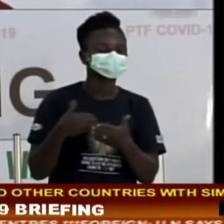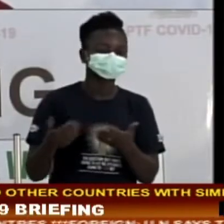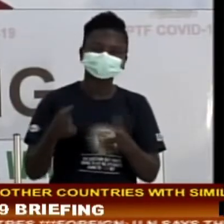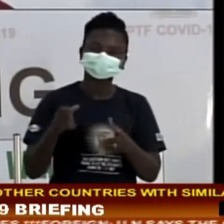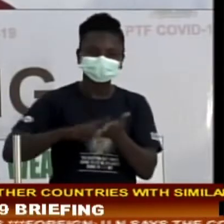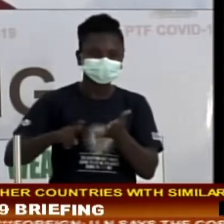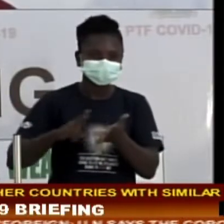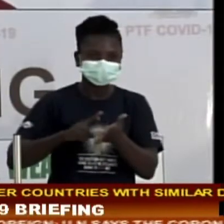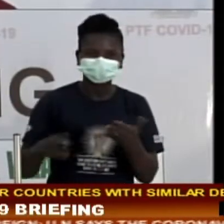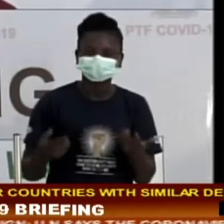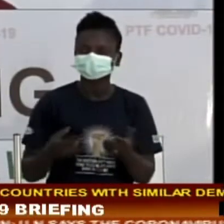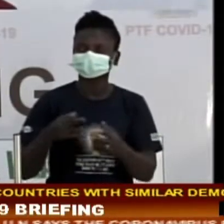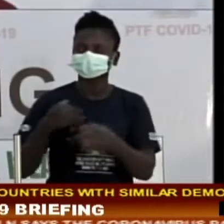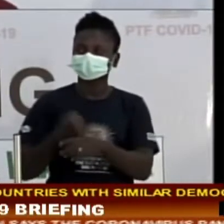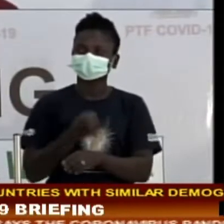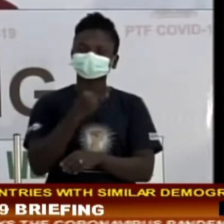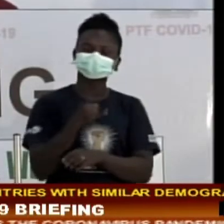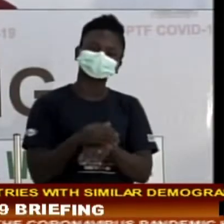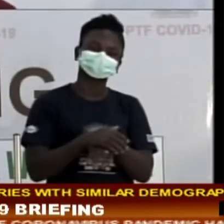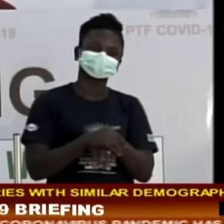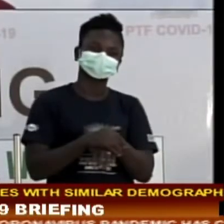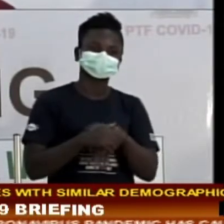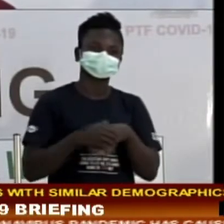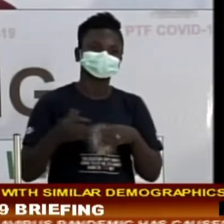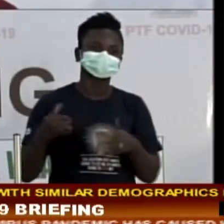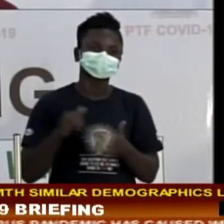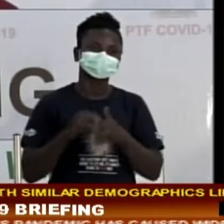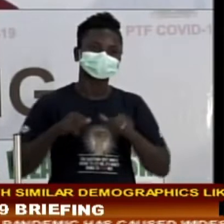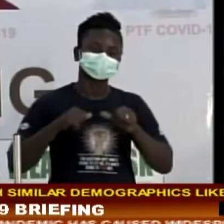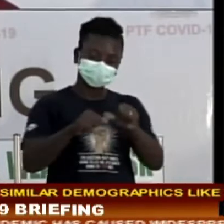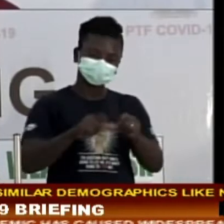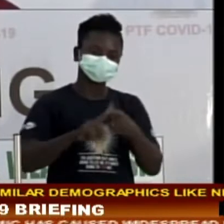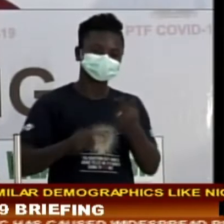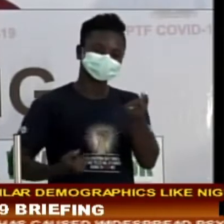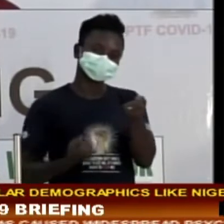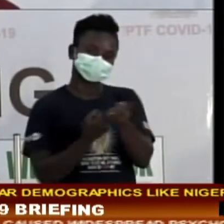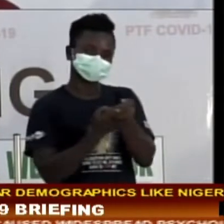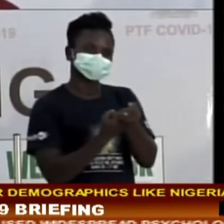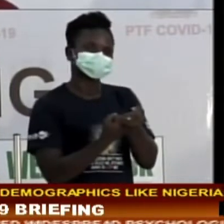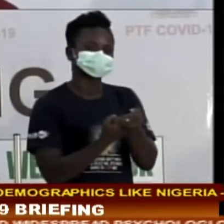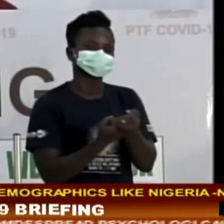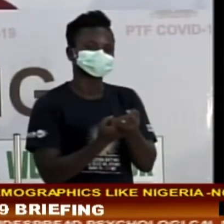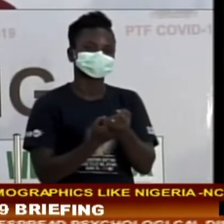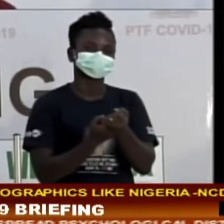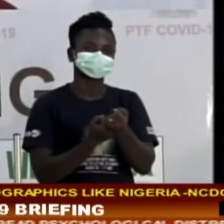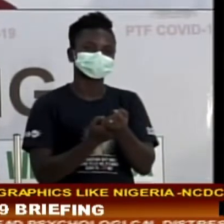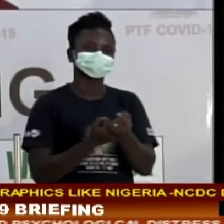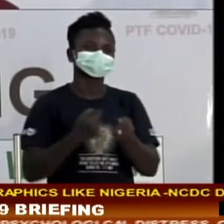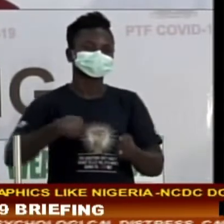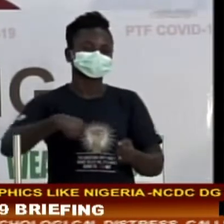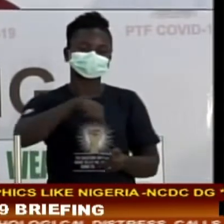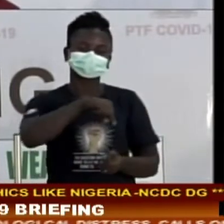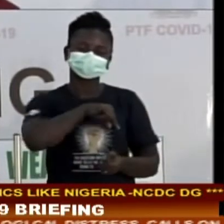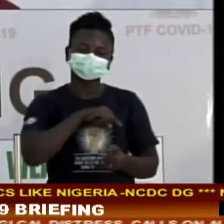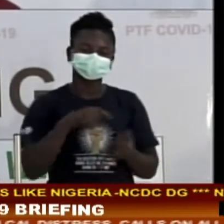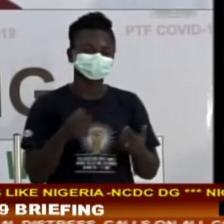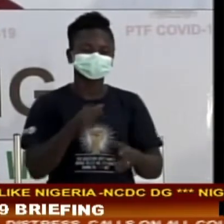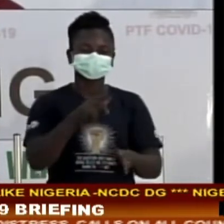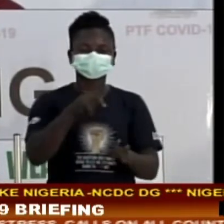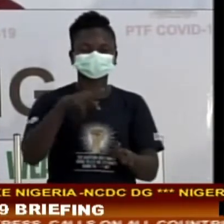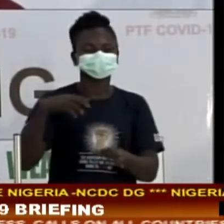Partners such as NAA and also hypd that will continue to support to make sure that they submit quality applications that would